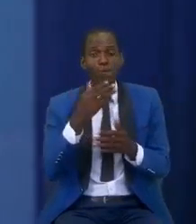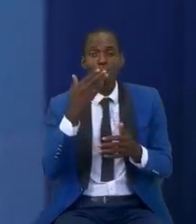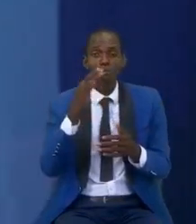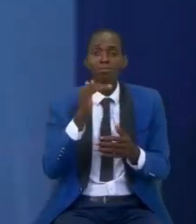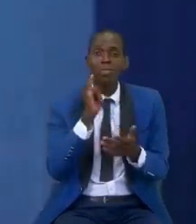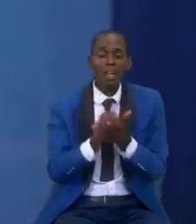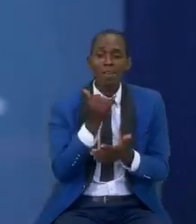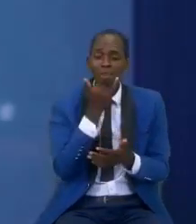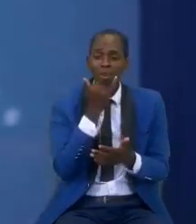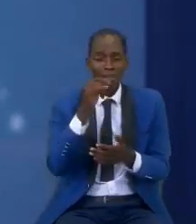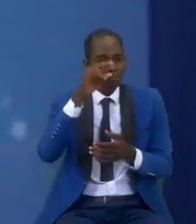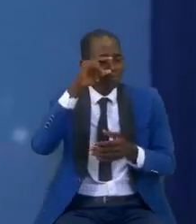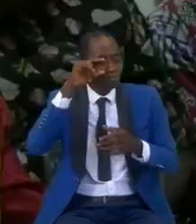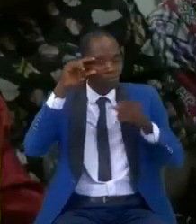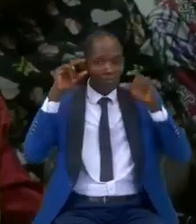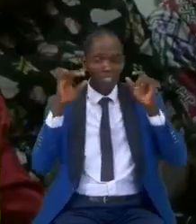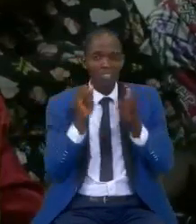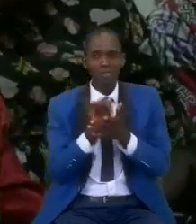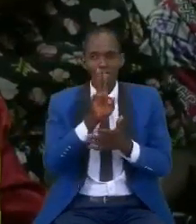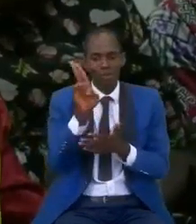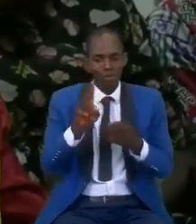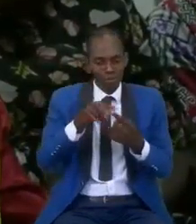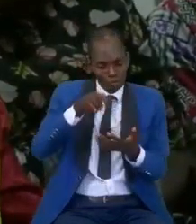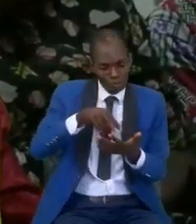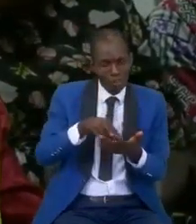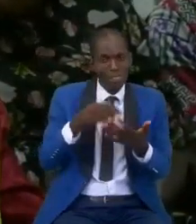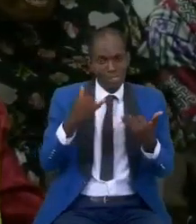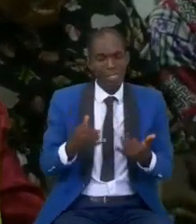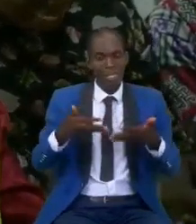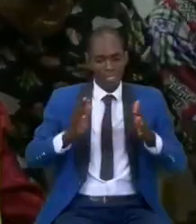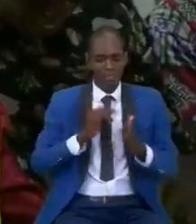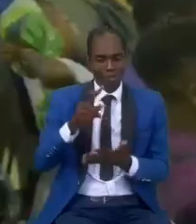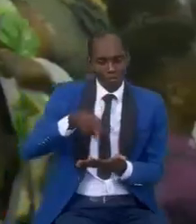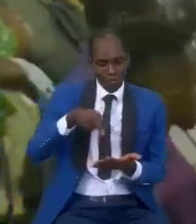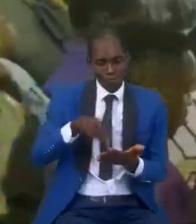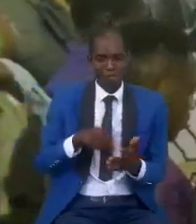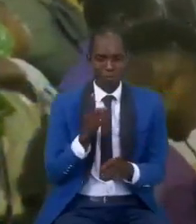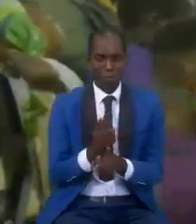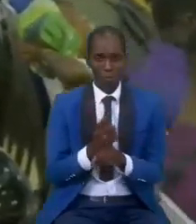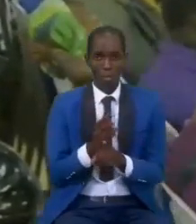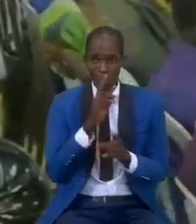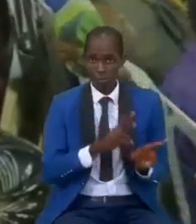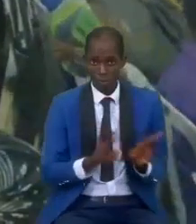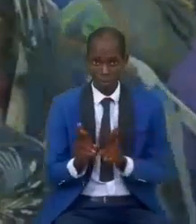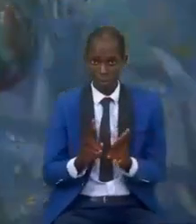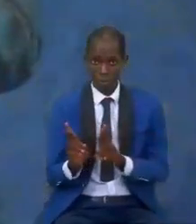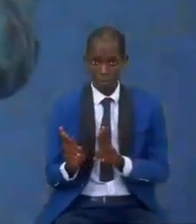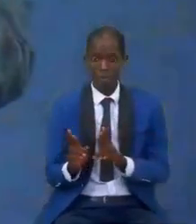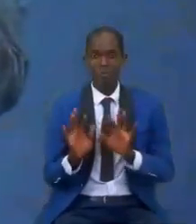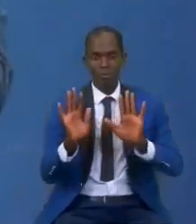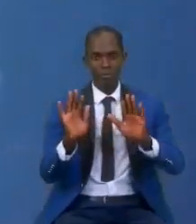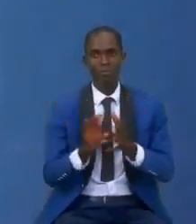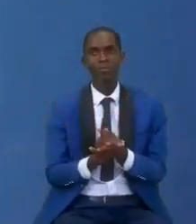ready? I said, are you ready? The grass withereth and the flower fadeth,